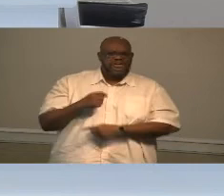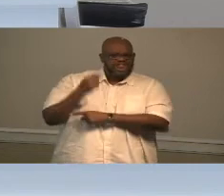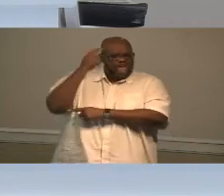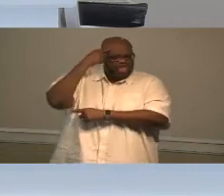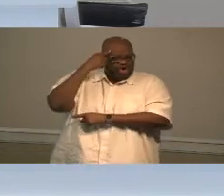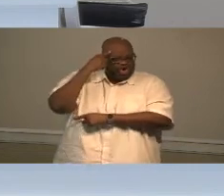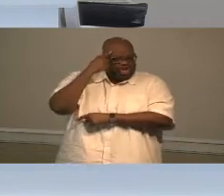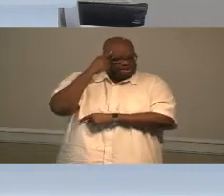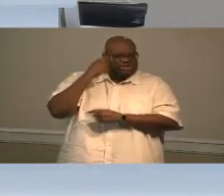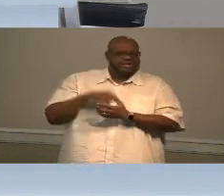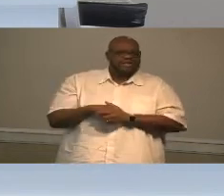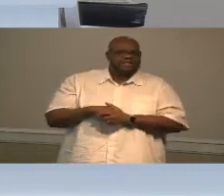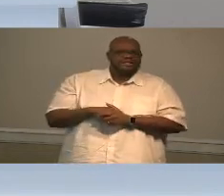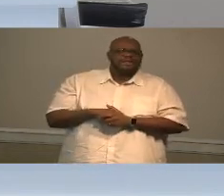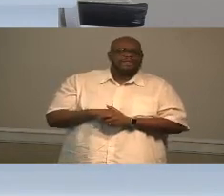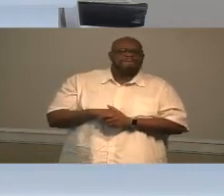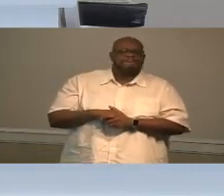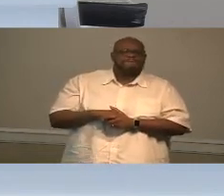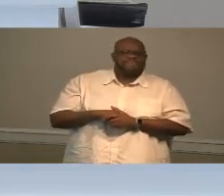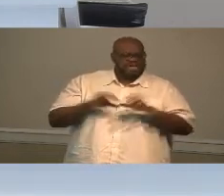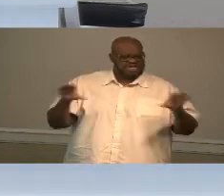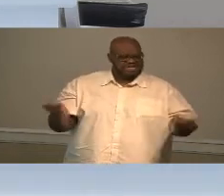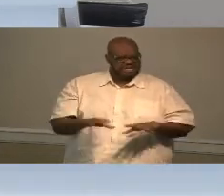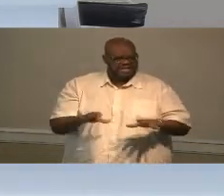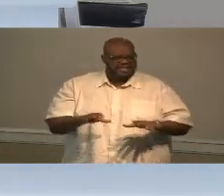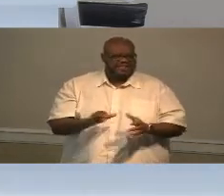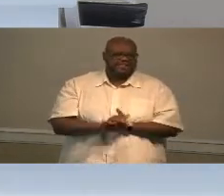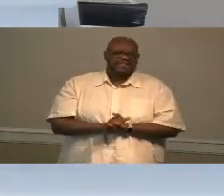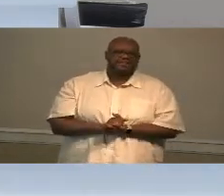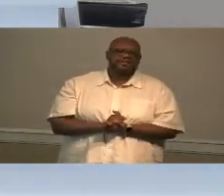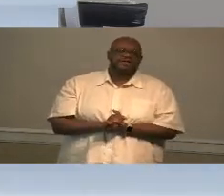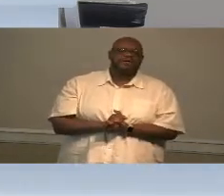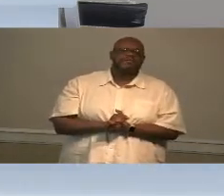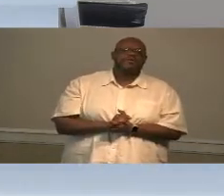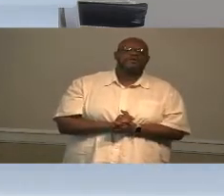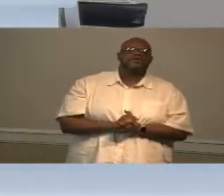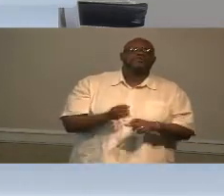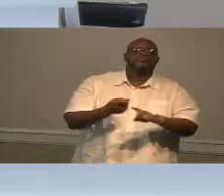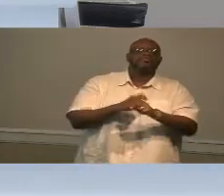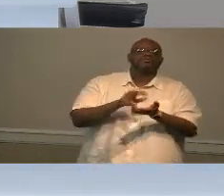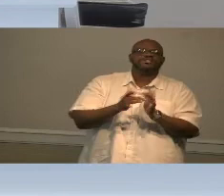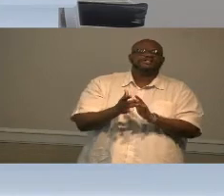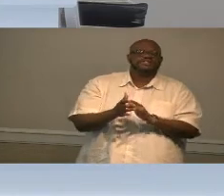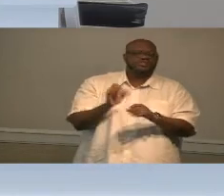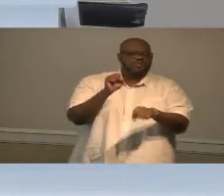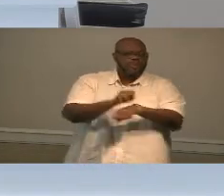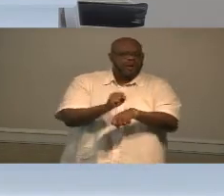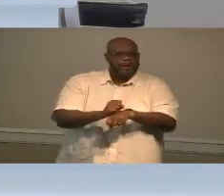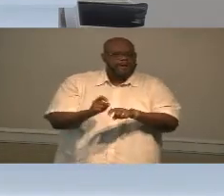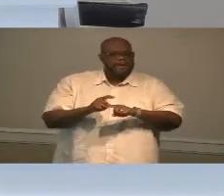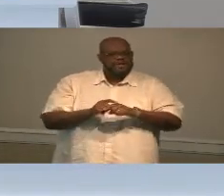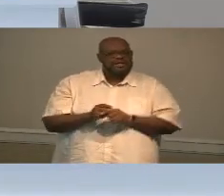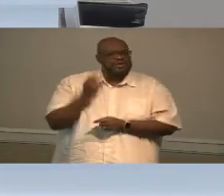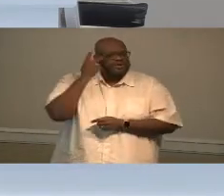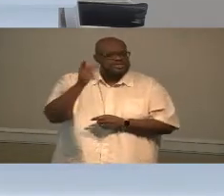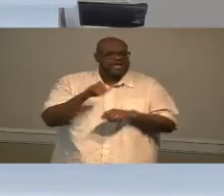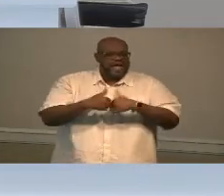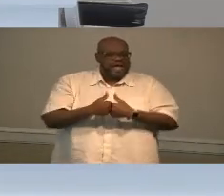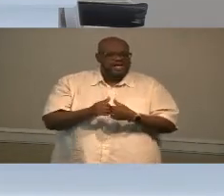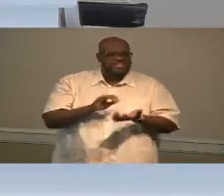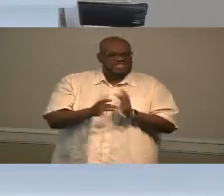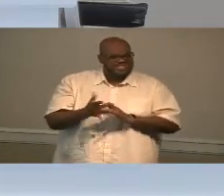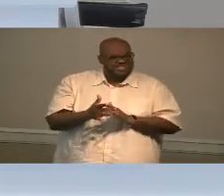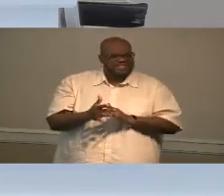bask in such success. And yet, I want you to note how Jesus handles the